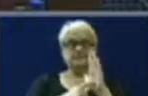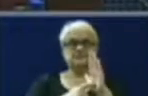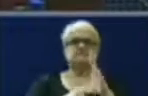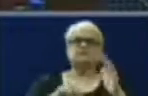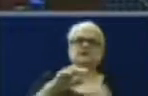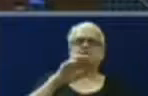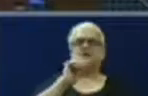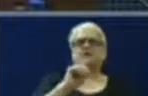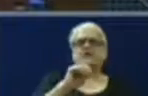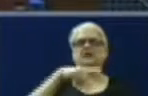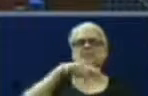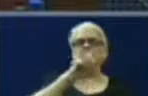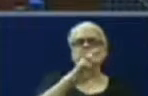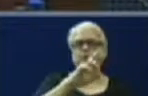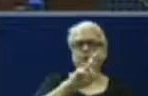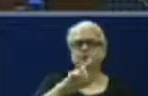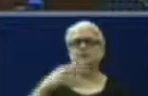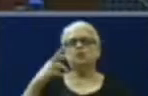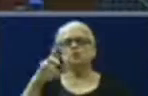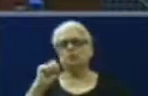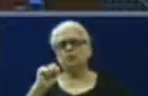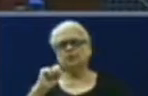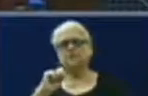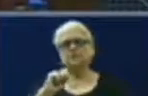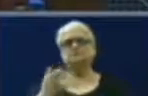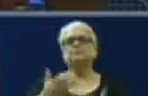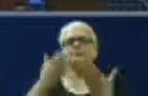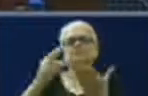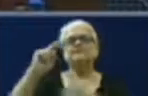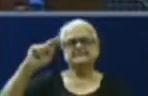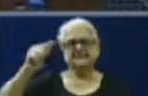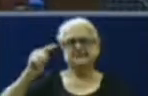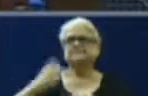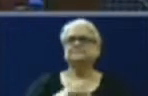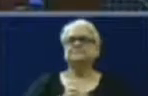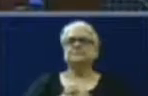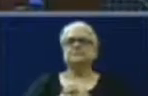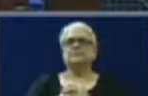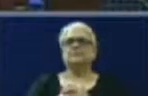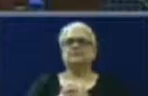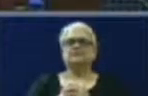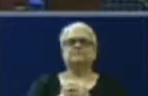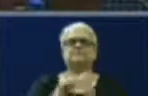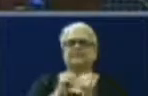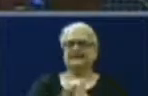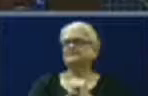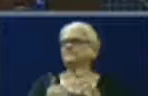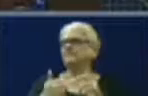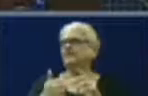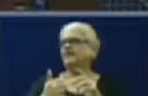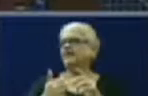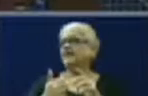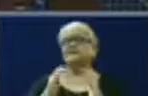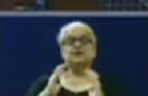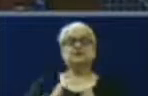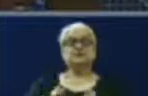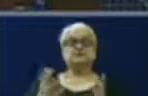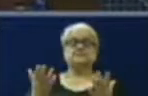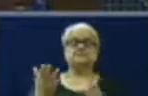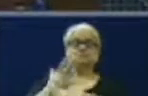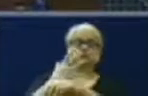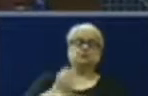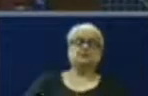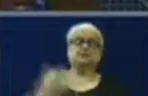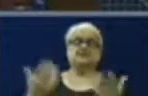by Ms. Horn. All in favor, aye. Thank you all very much. At this point, it is our custom in the meeting to invite